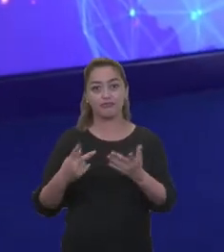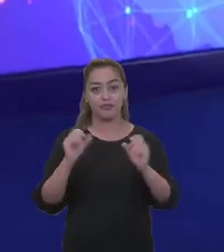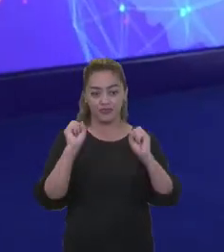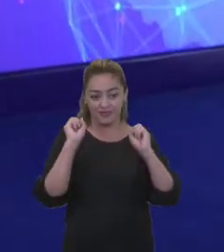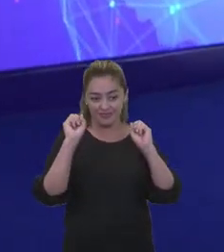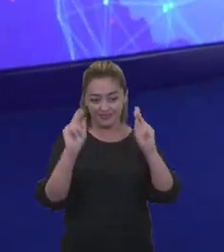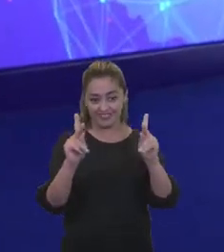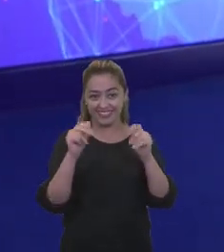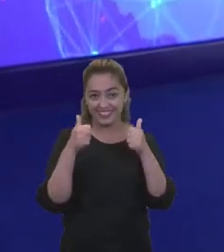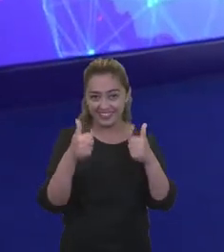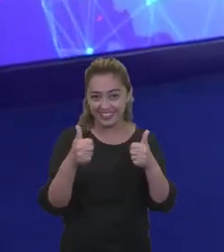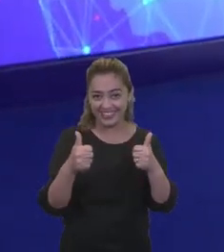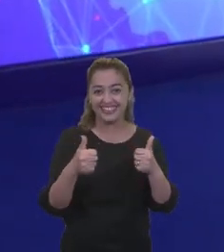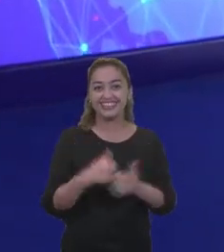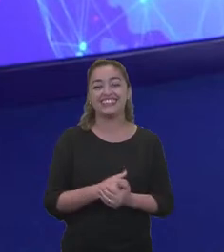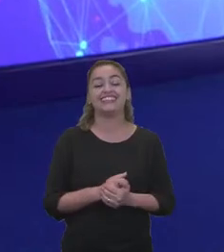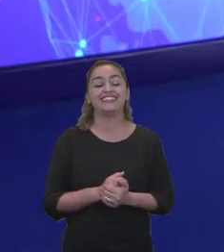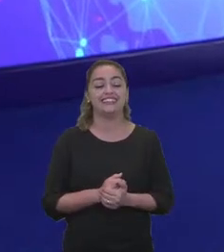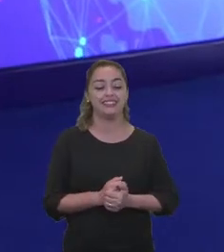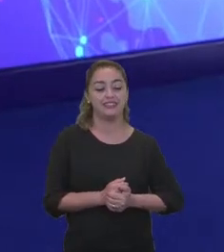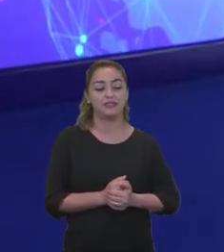automatically, like the Oscars.